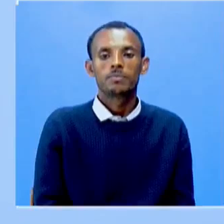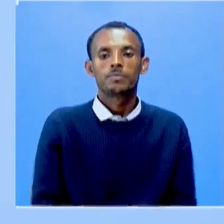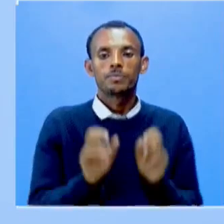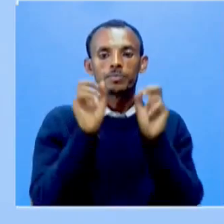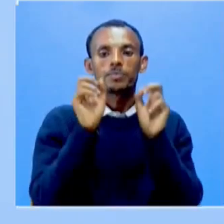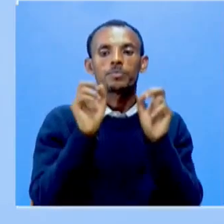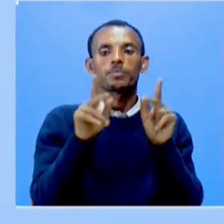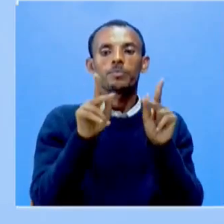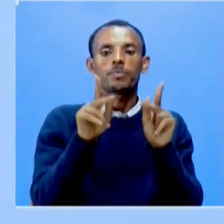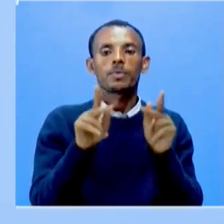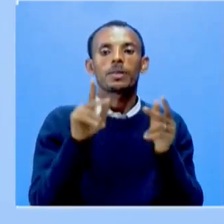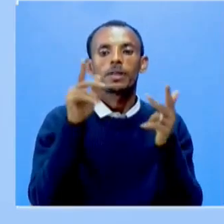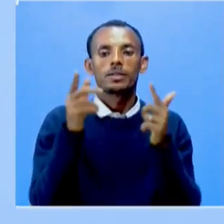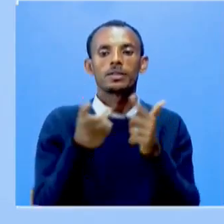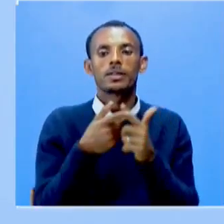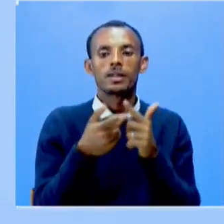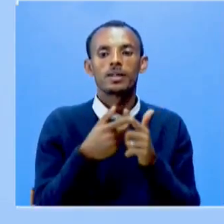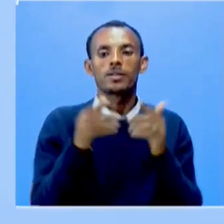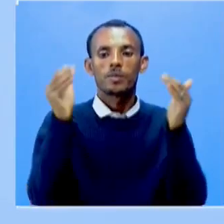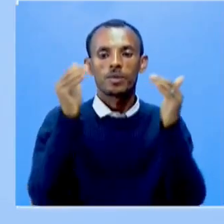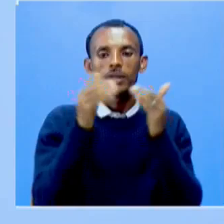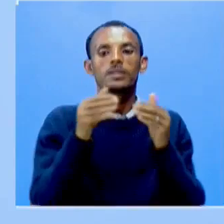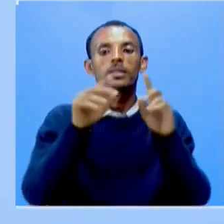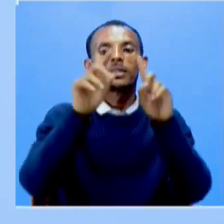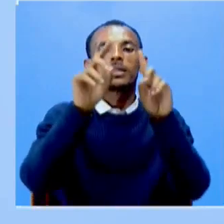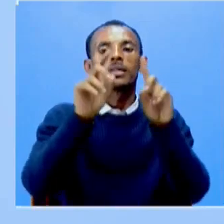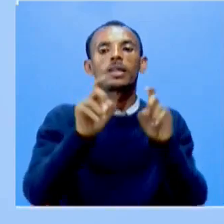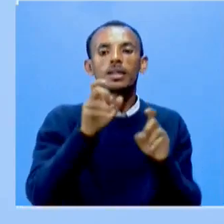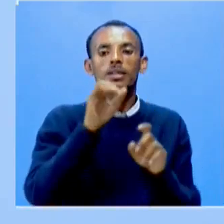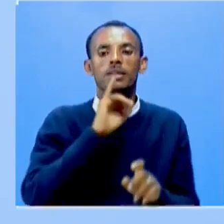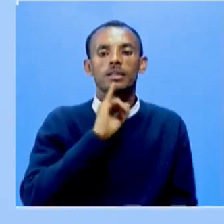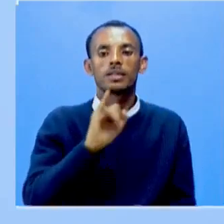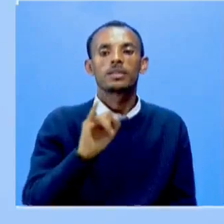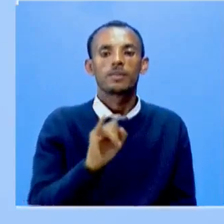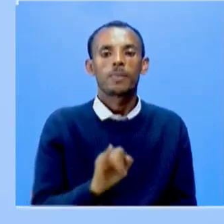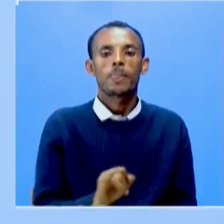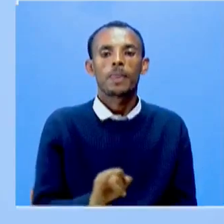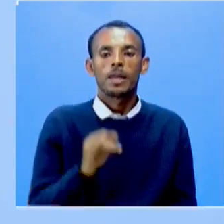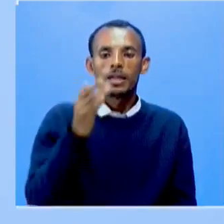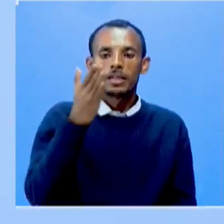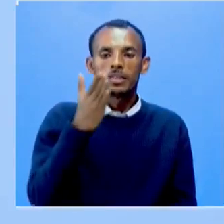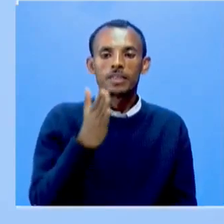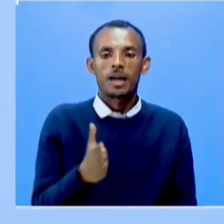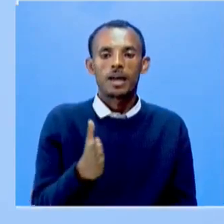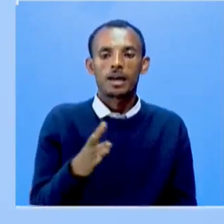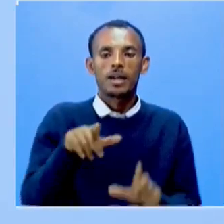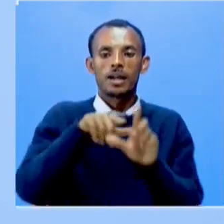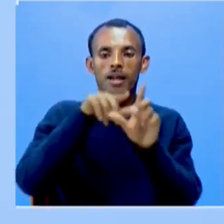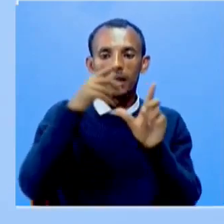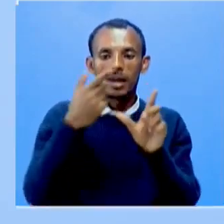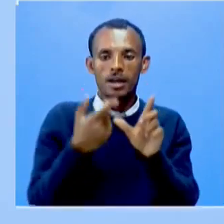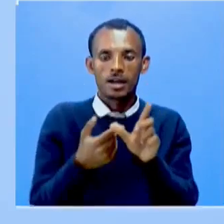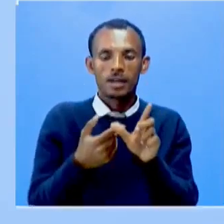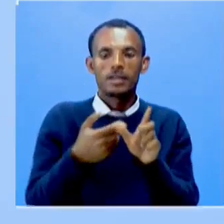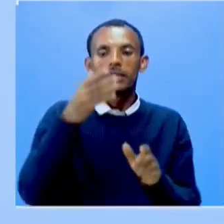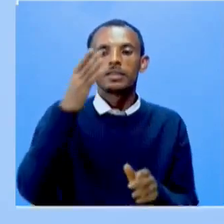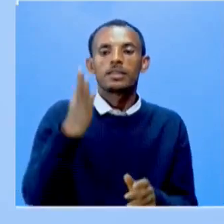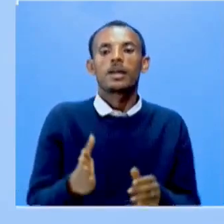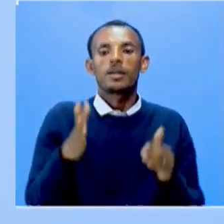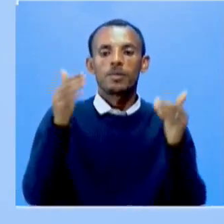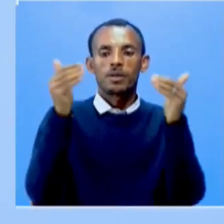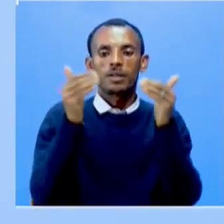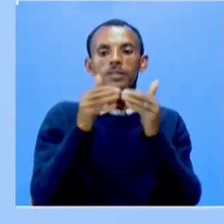Okay, the second congruency test is this side angle side congruency